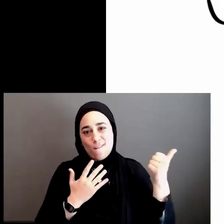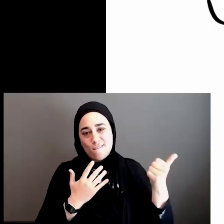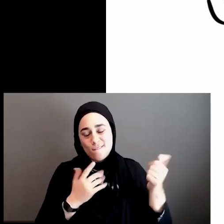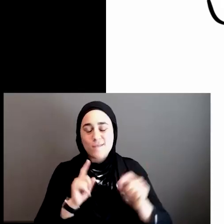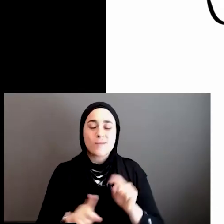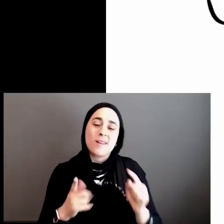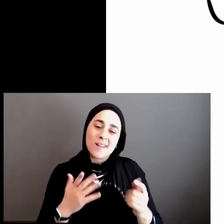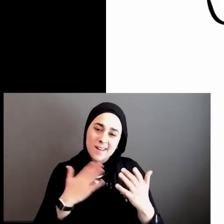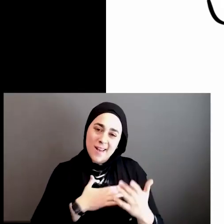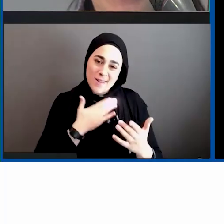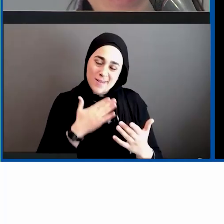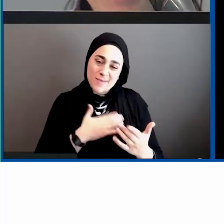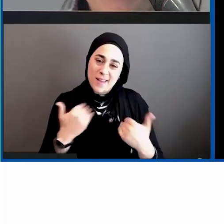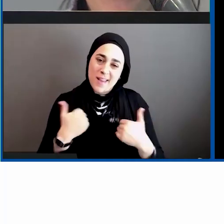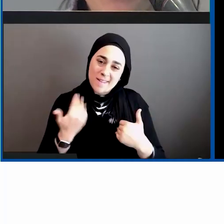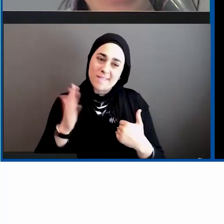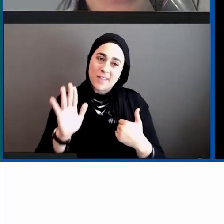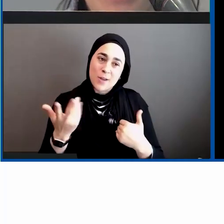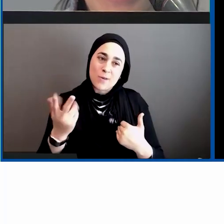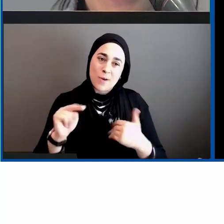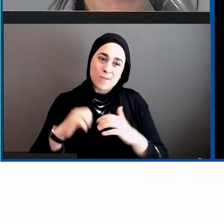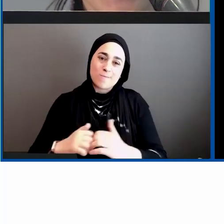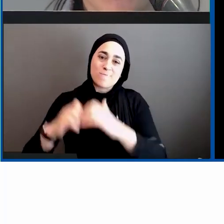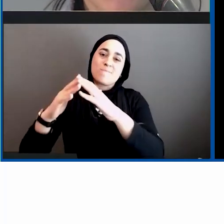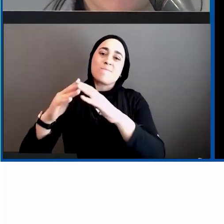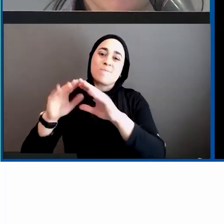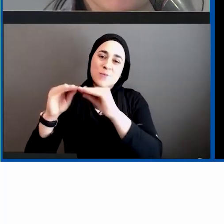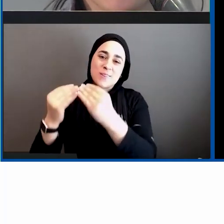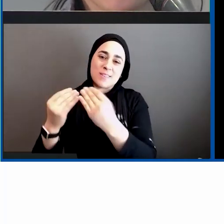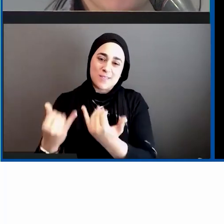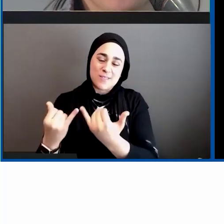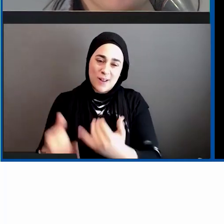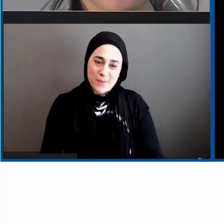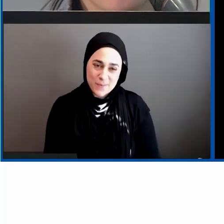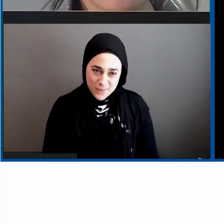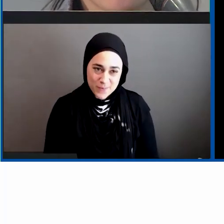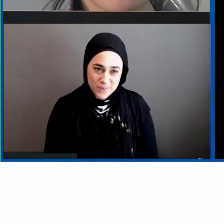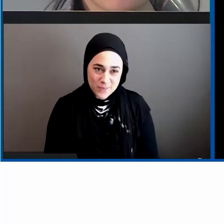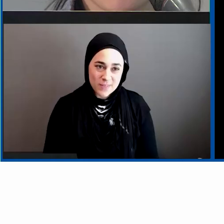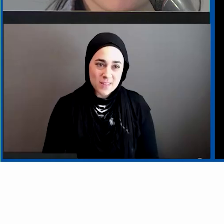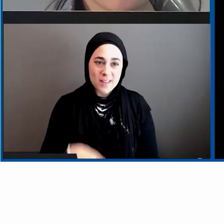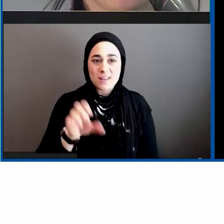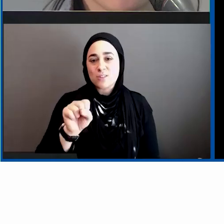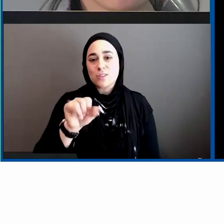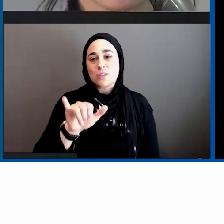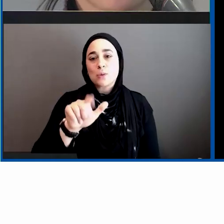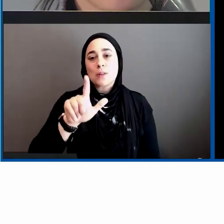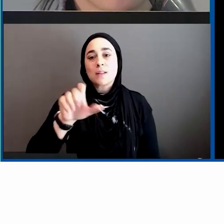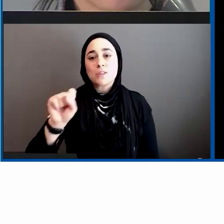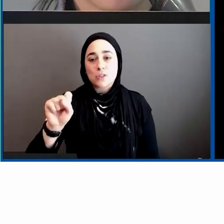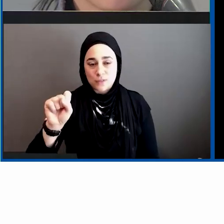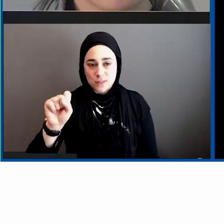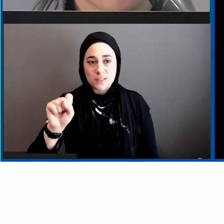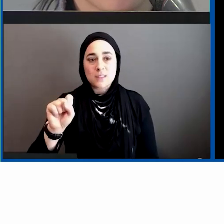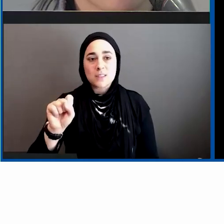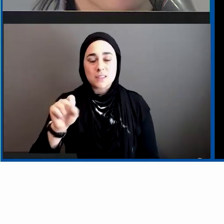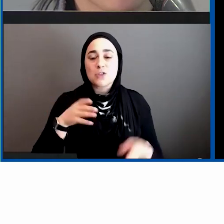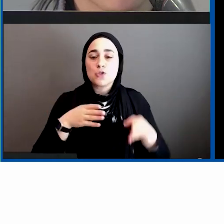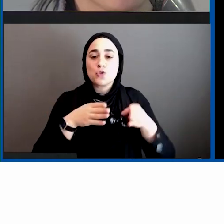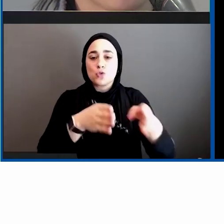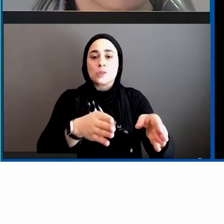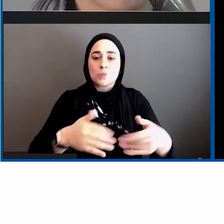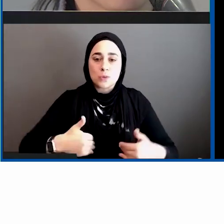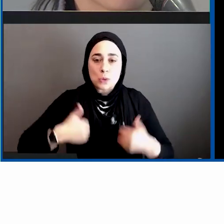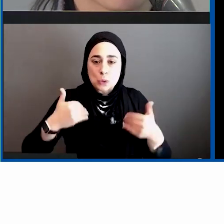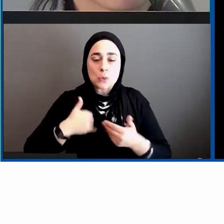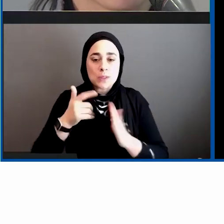they have their own organization now. So Street Youth Legal Services, just quickly, it's for youth